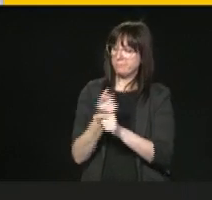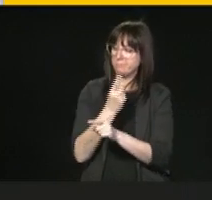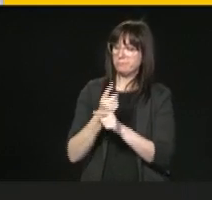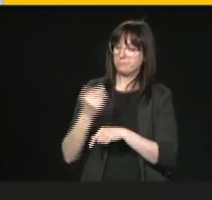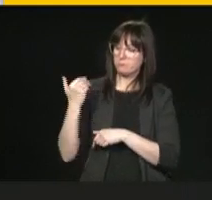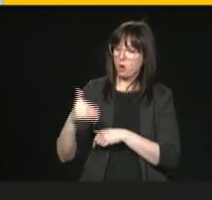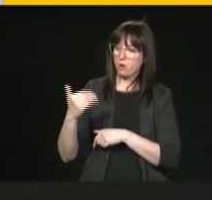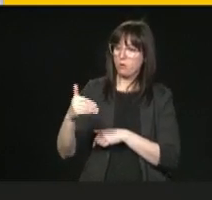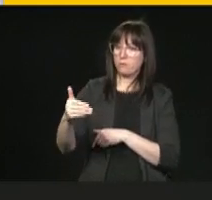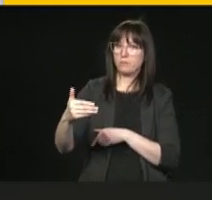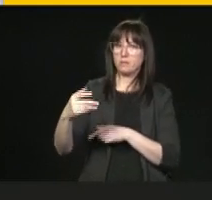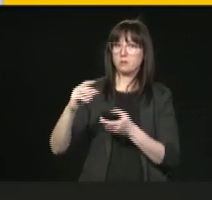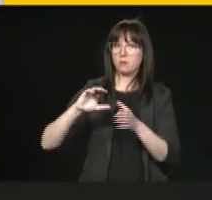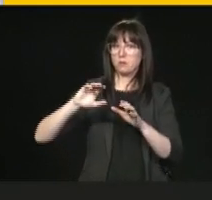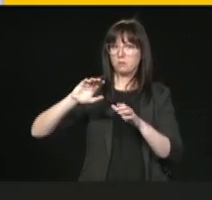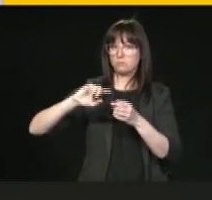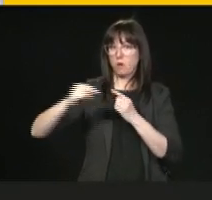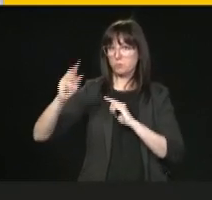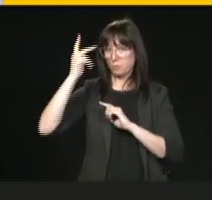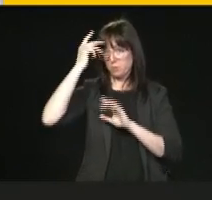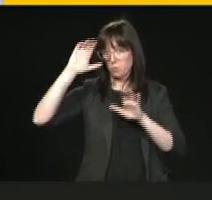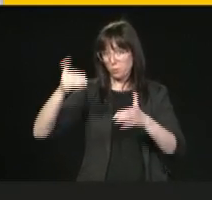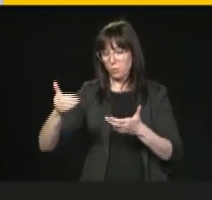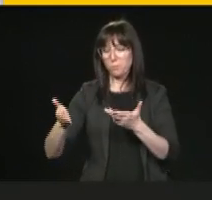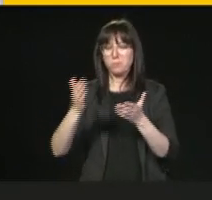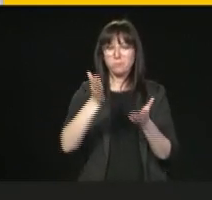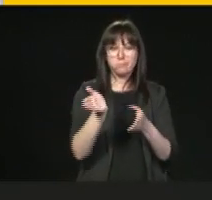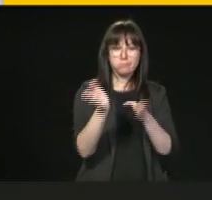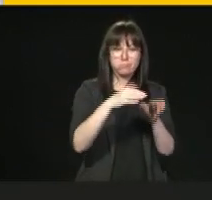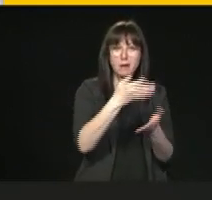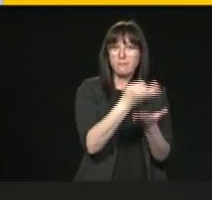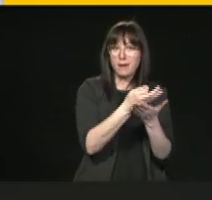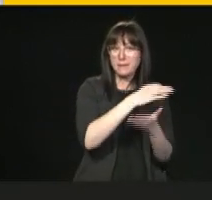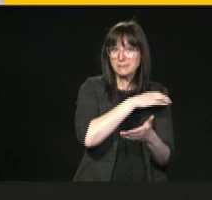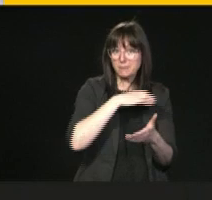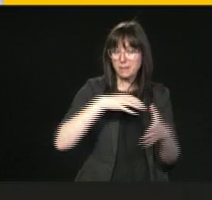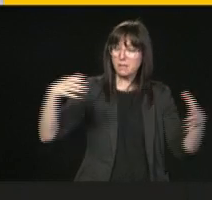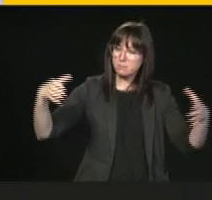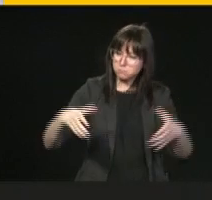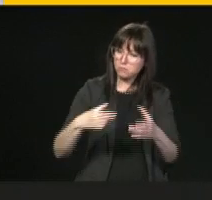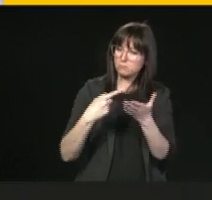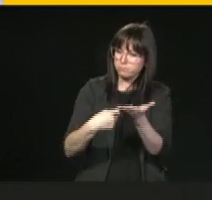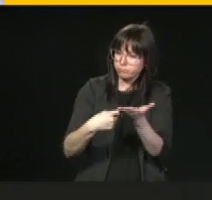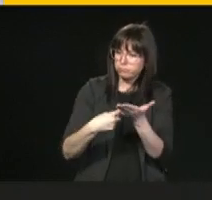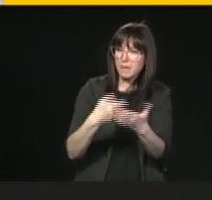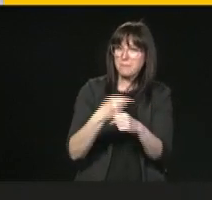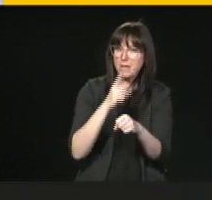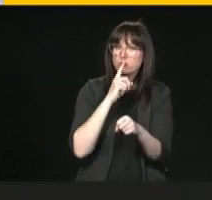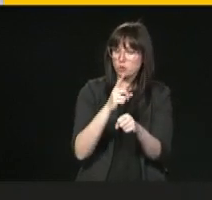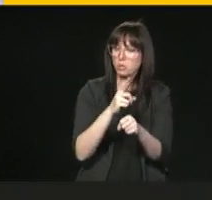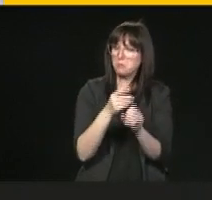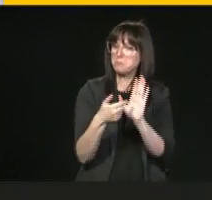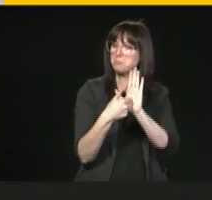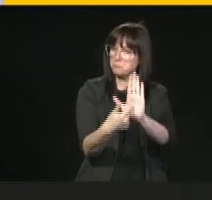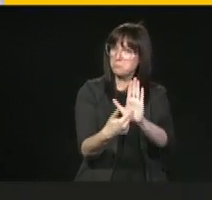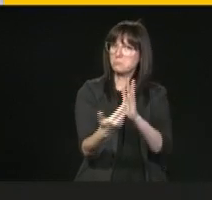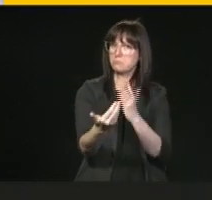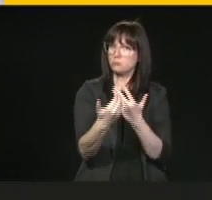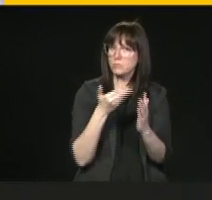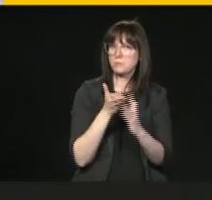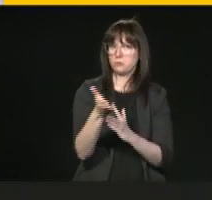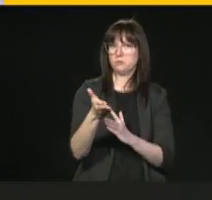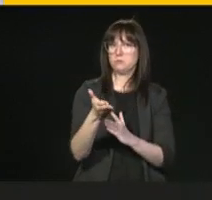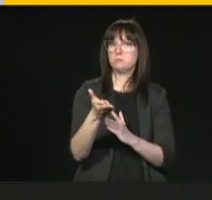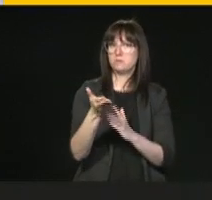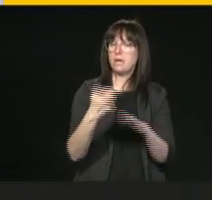with members of the opposition, with the Finance Committee, and ensuring that people are seeing exactly what we're doing. We know